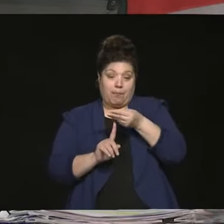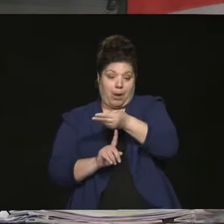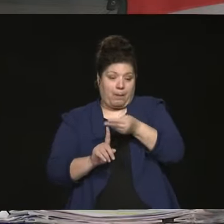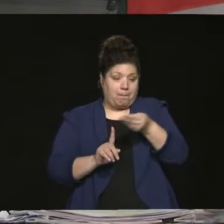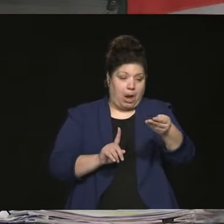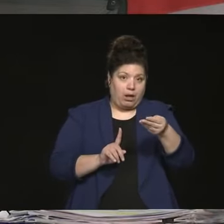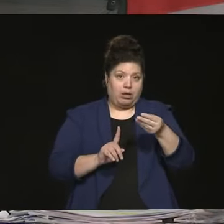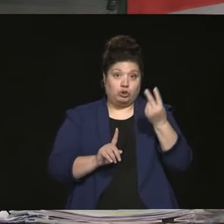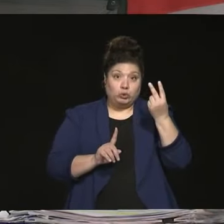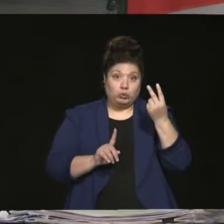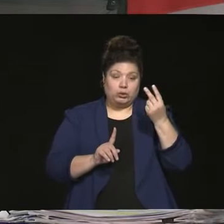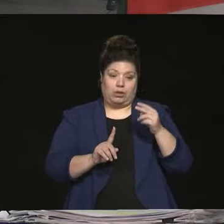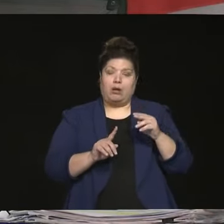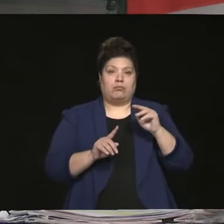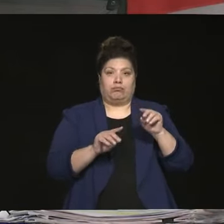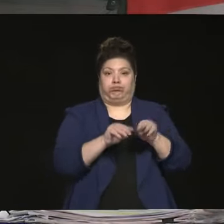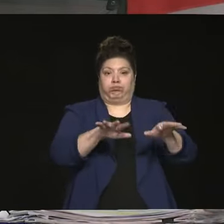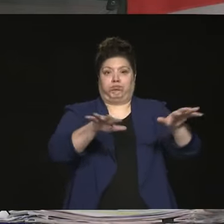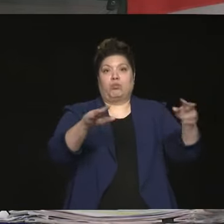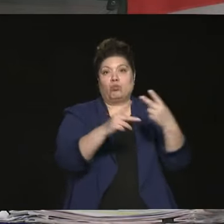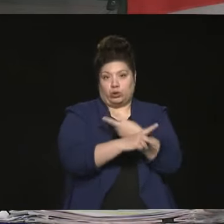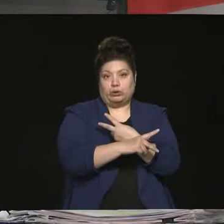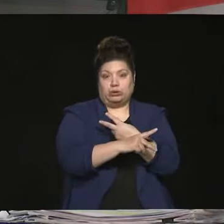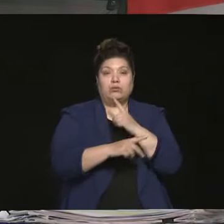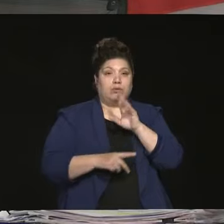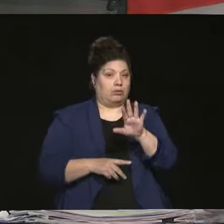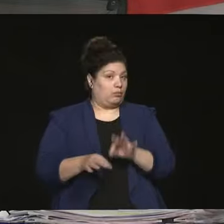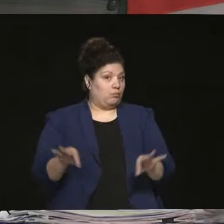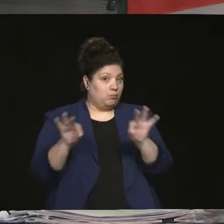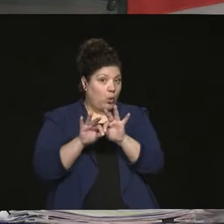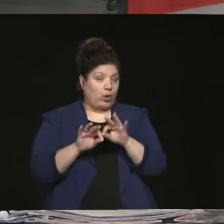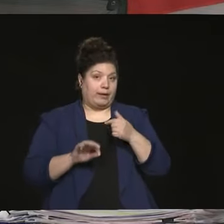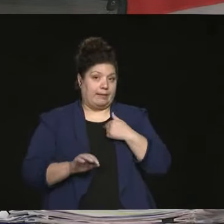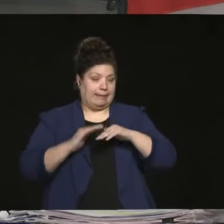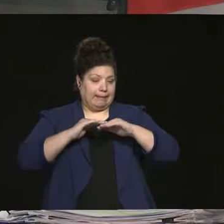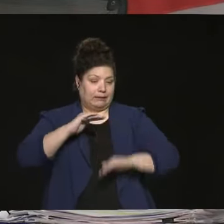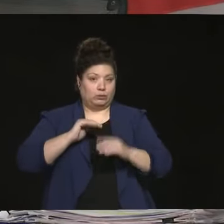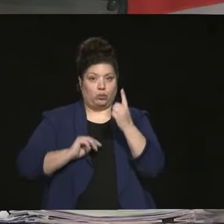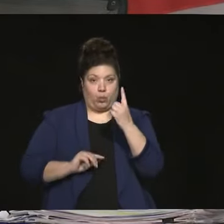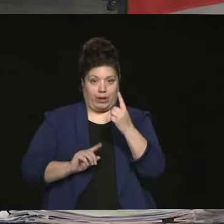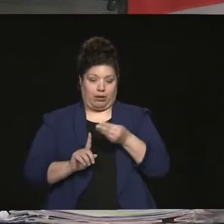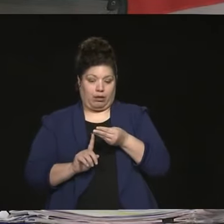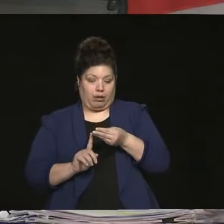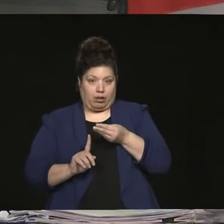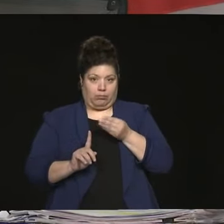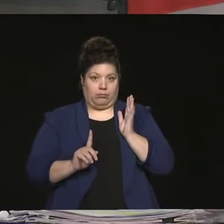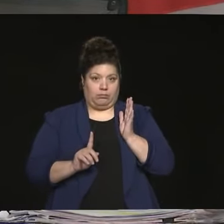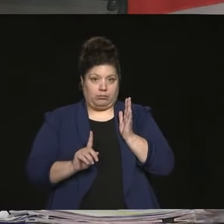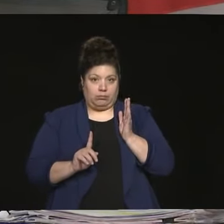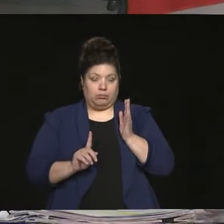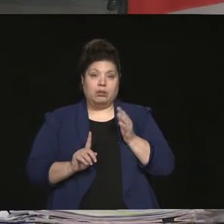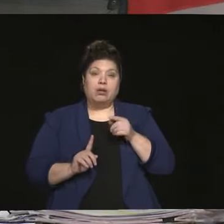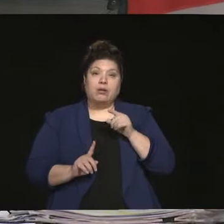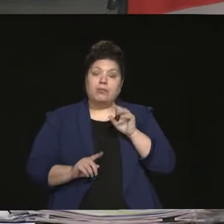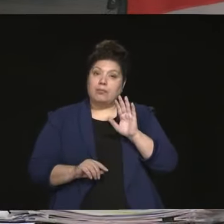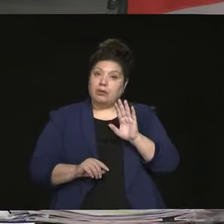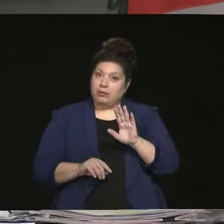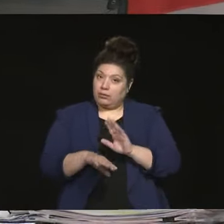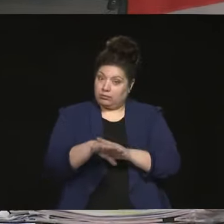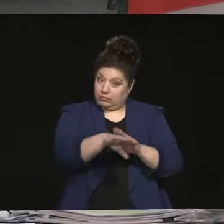those dynamics are very important. Of course, you have to ensure that all measures